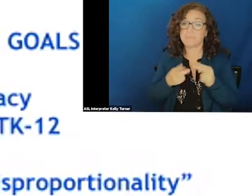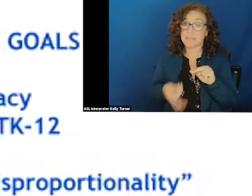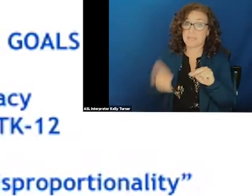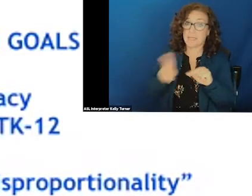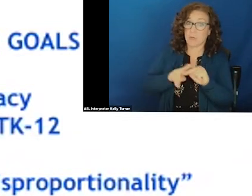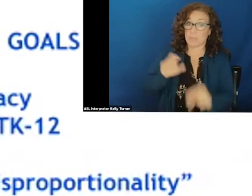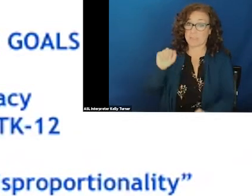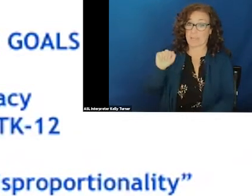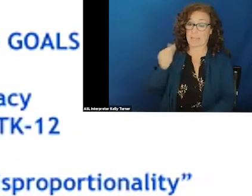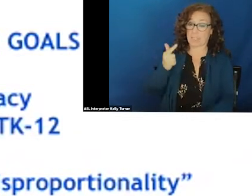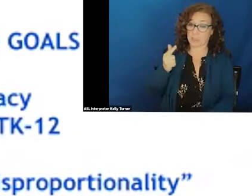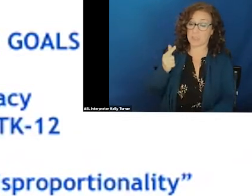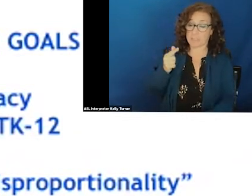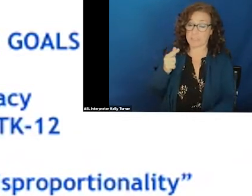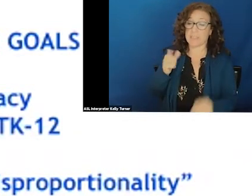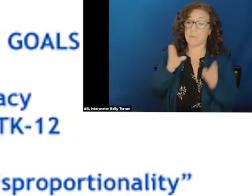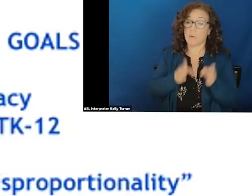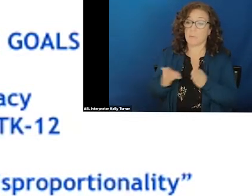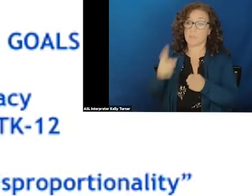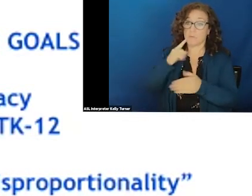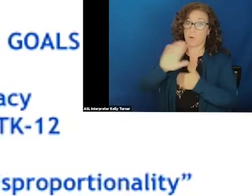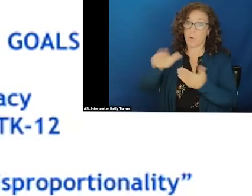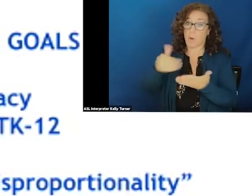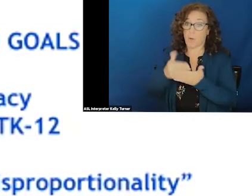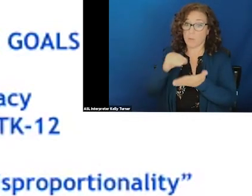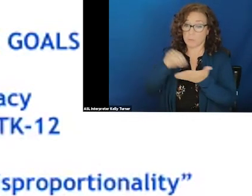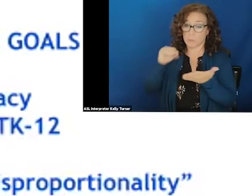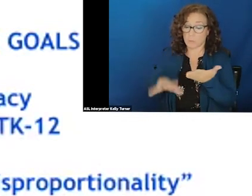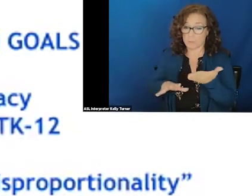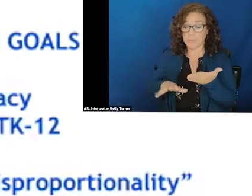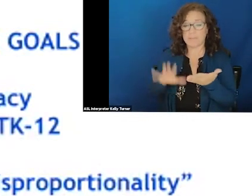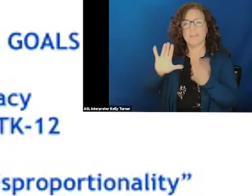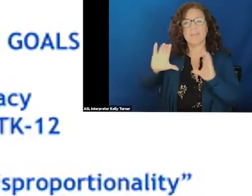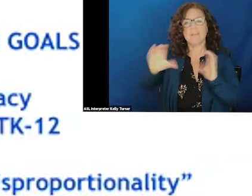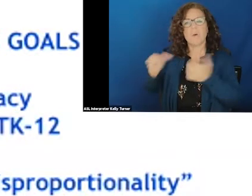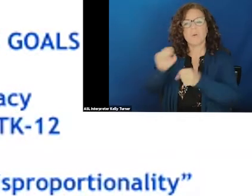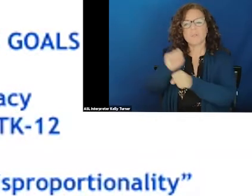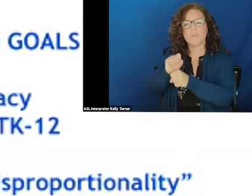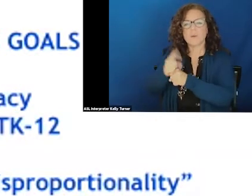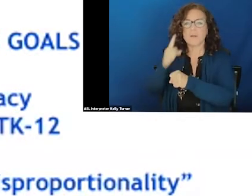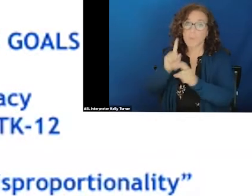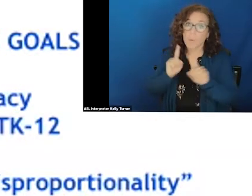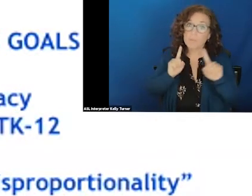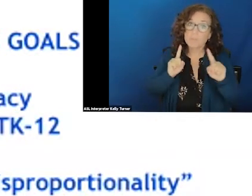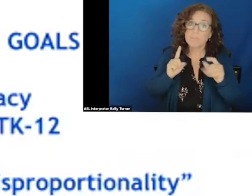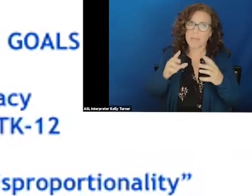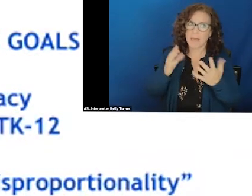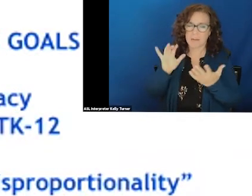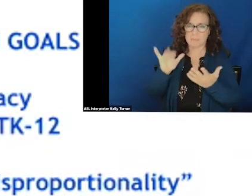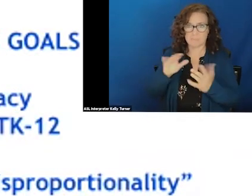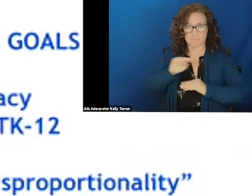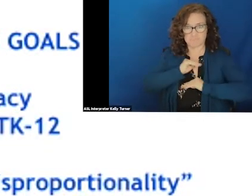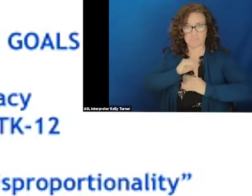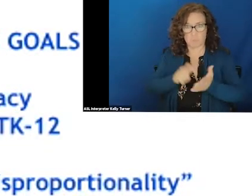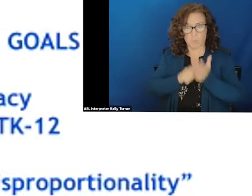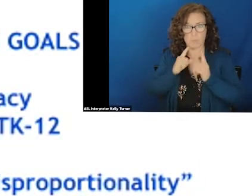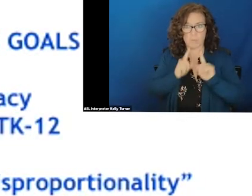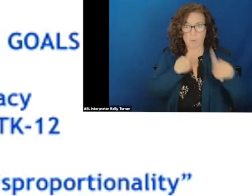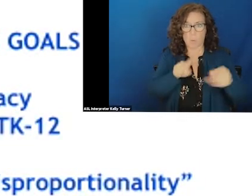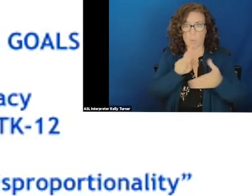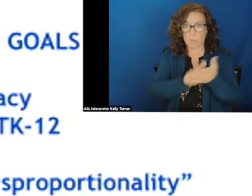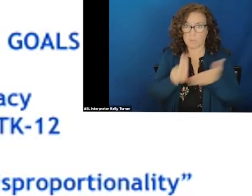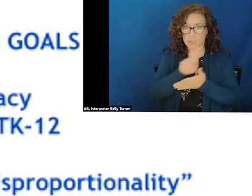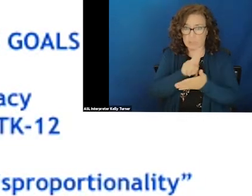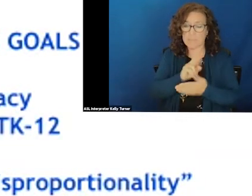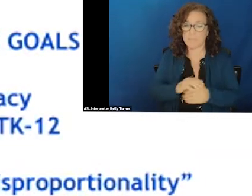into a four-year college or university. We want to be able to implement equitable responses to student behavior with